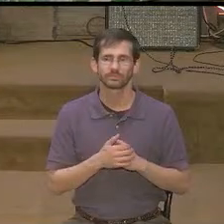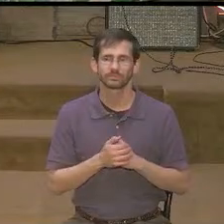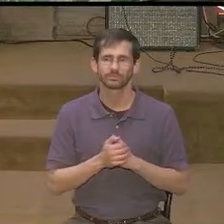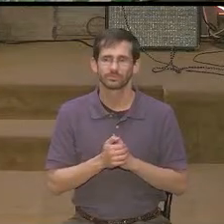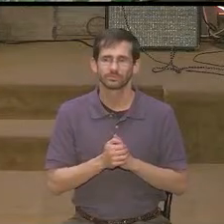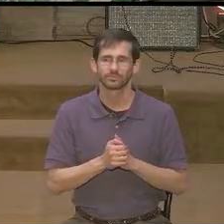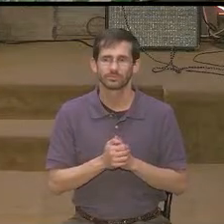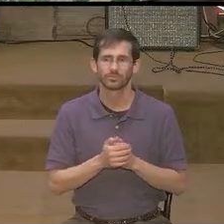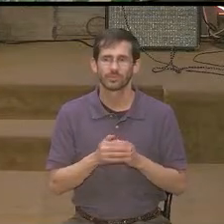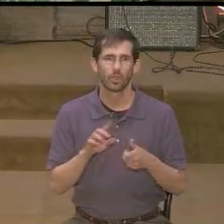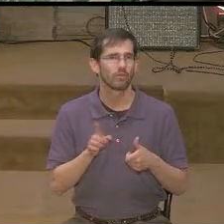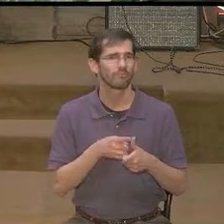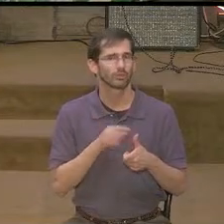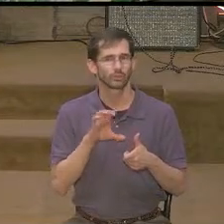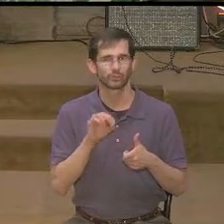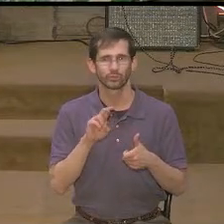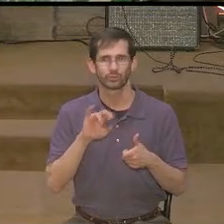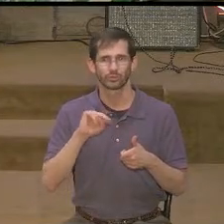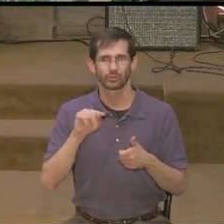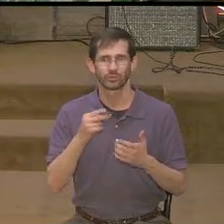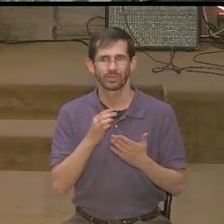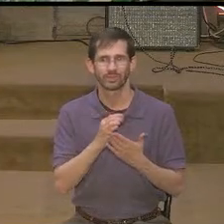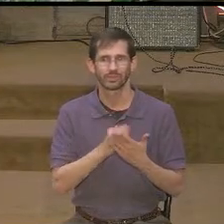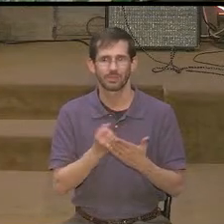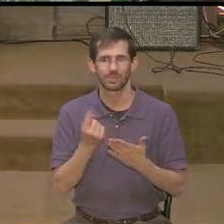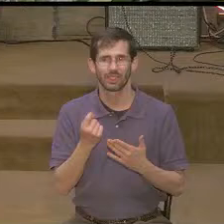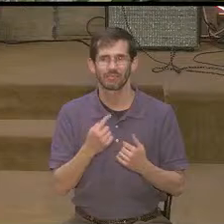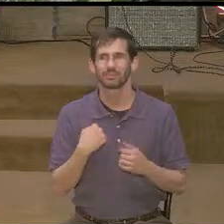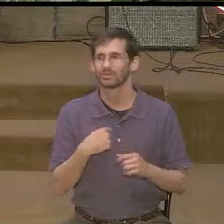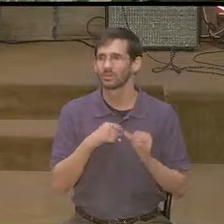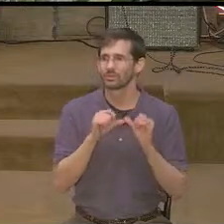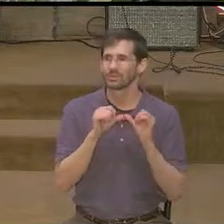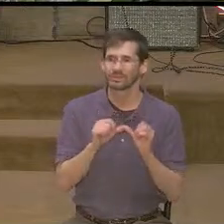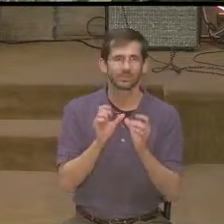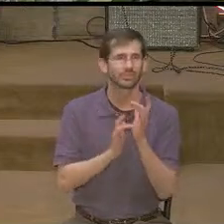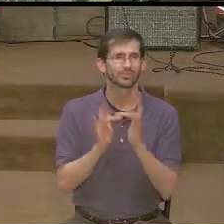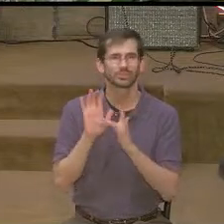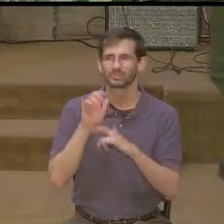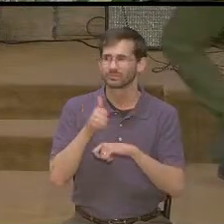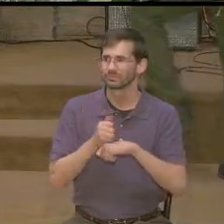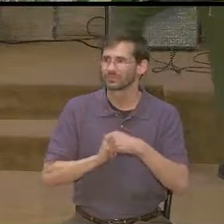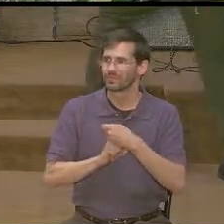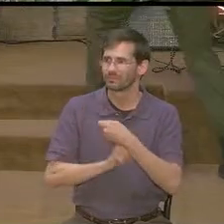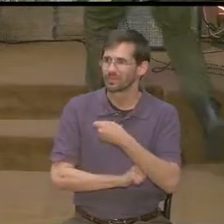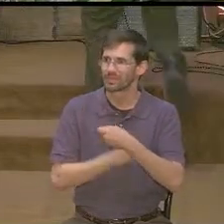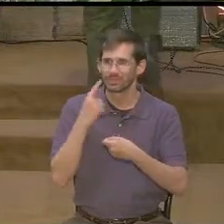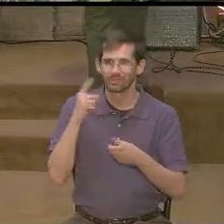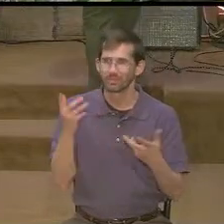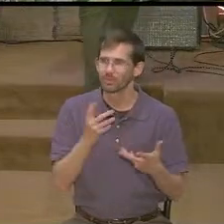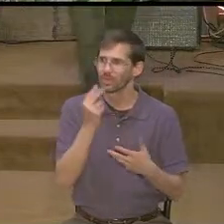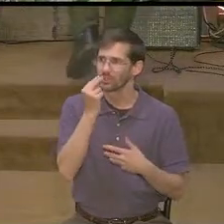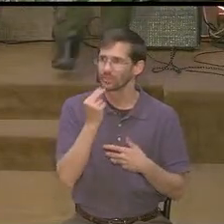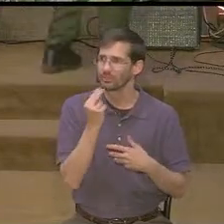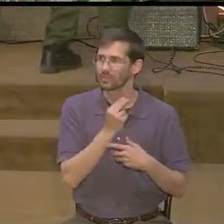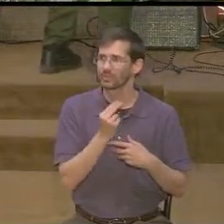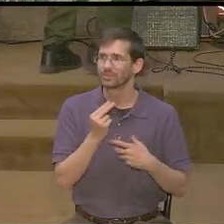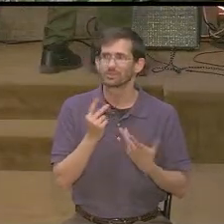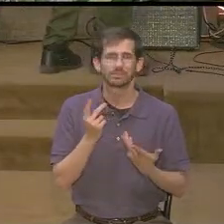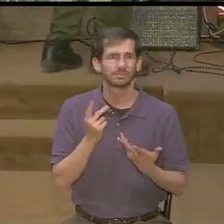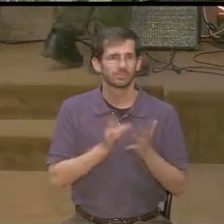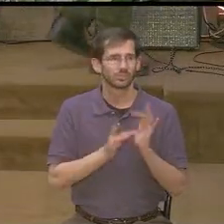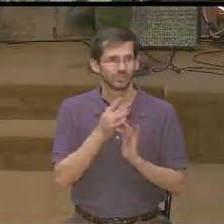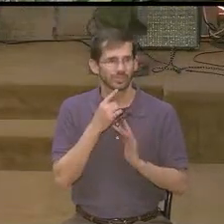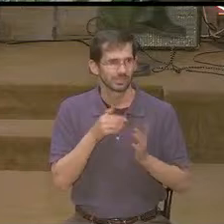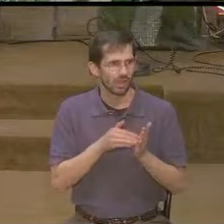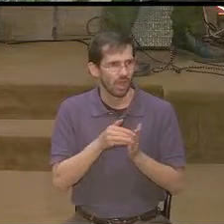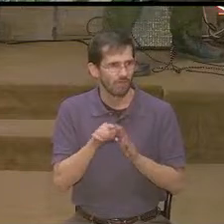1 Corinthians 11. So we continue. Jesus laid the foundation for communion. He says, as often as you do it in remembrance of me, and